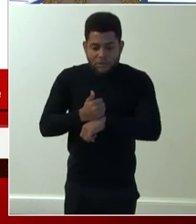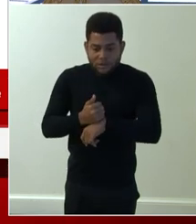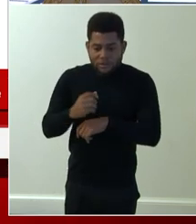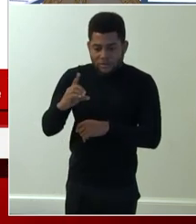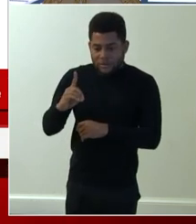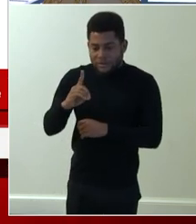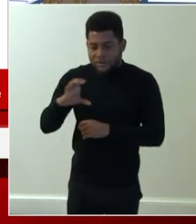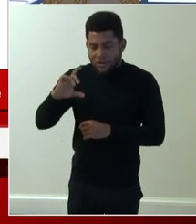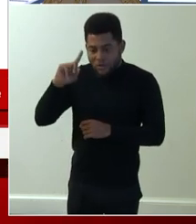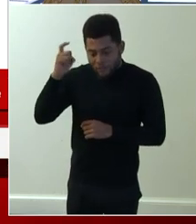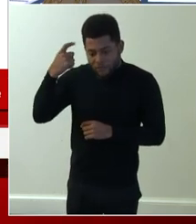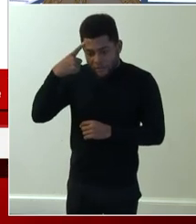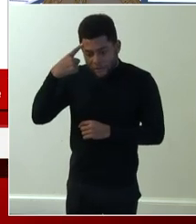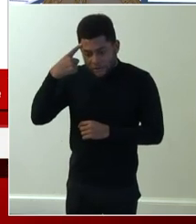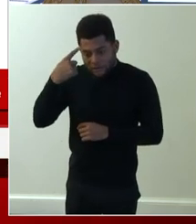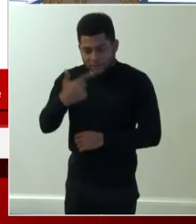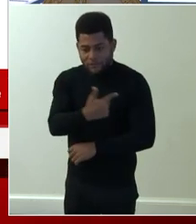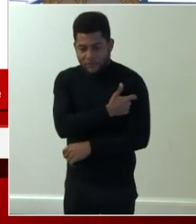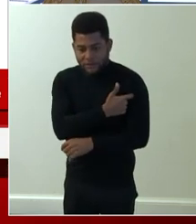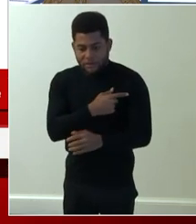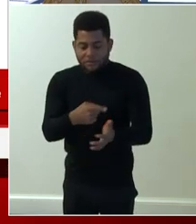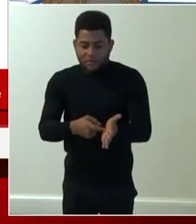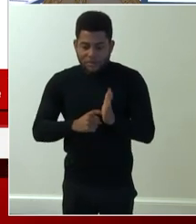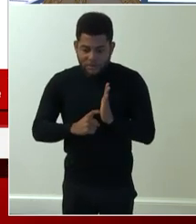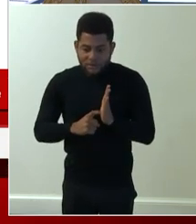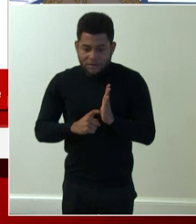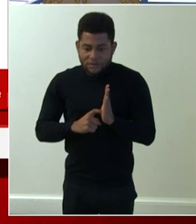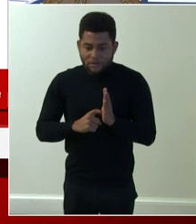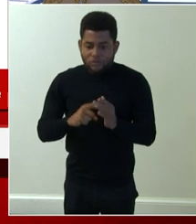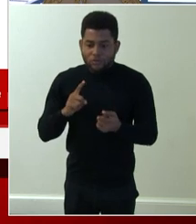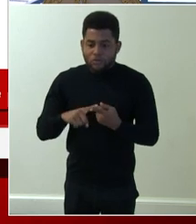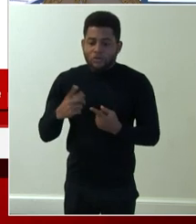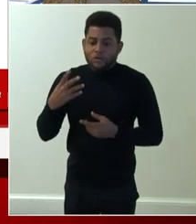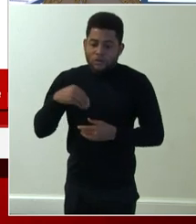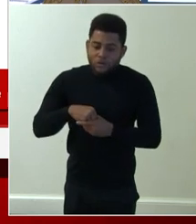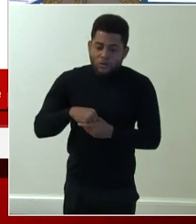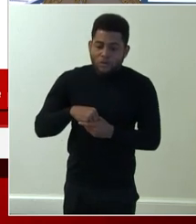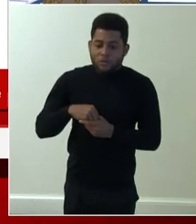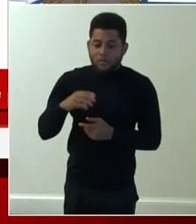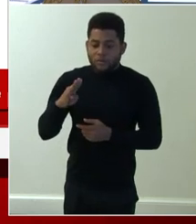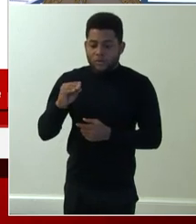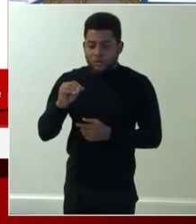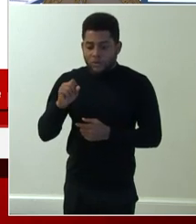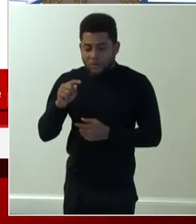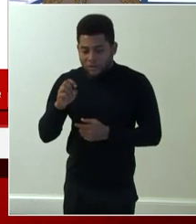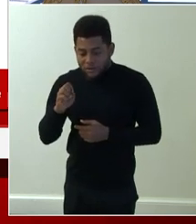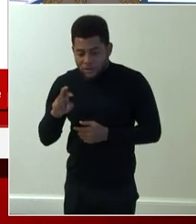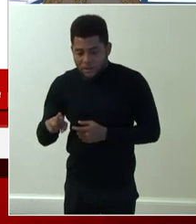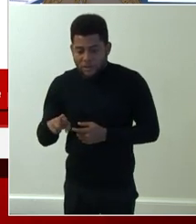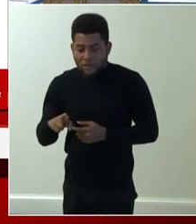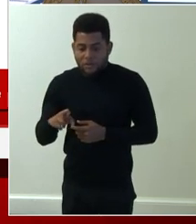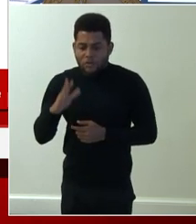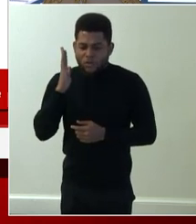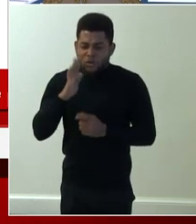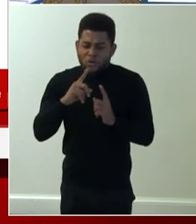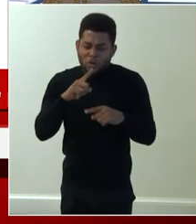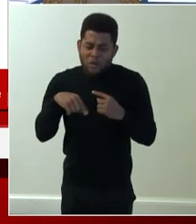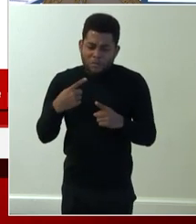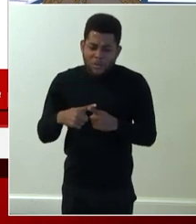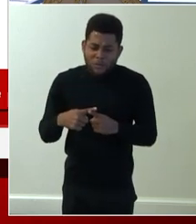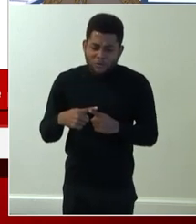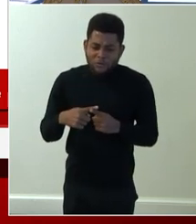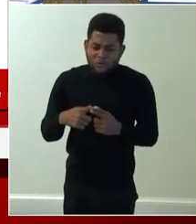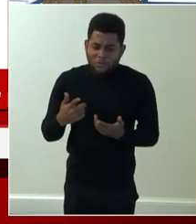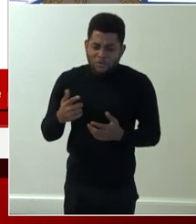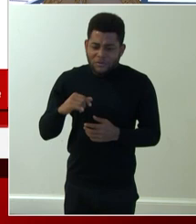DC government vaccine mandate to include boosters. We will talk about a